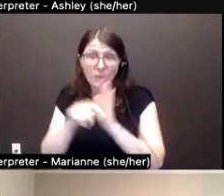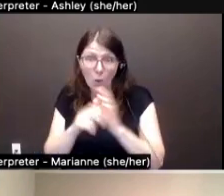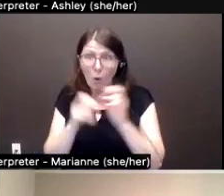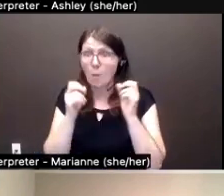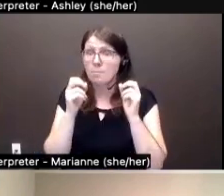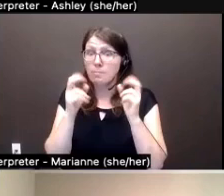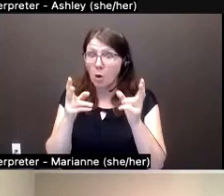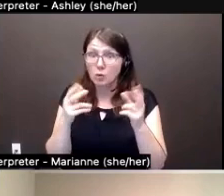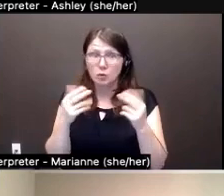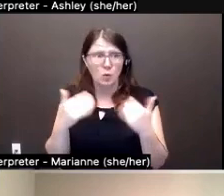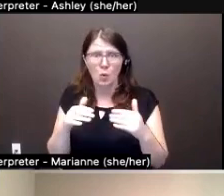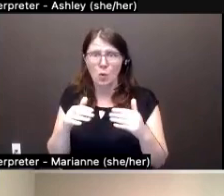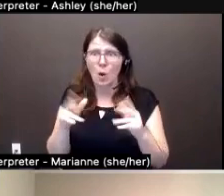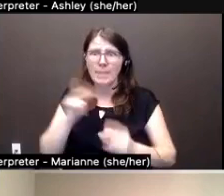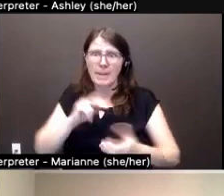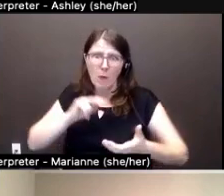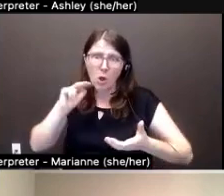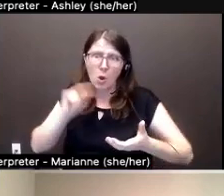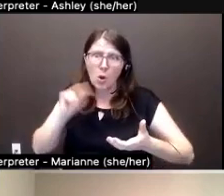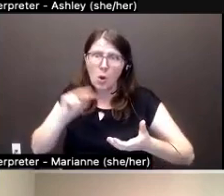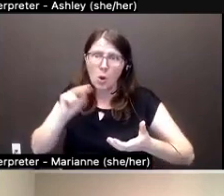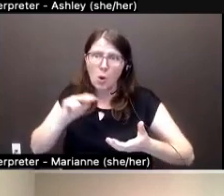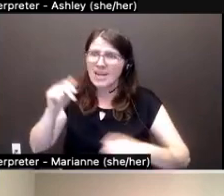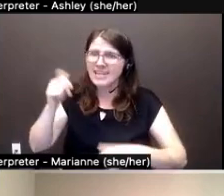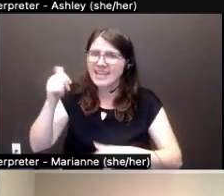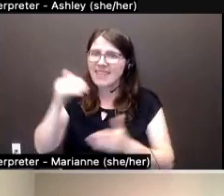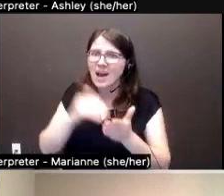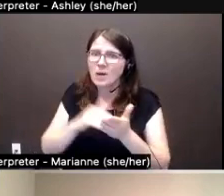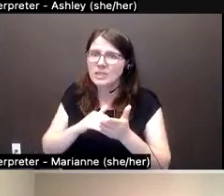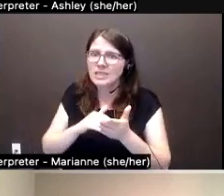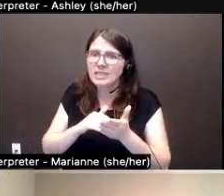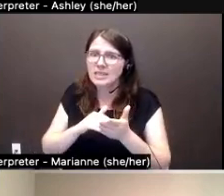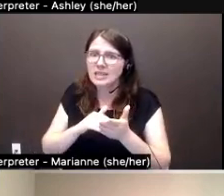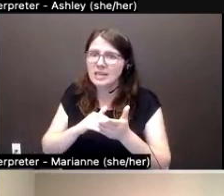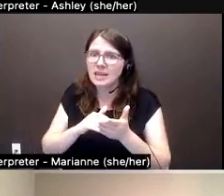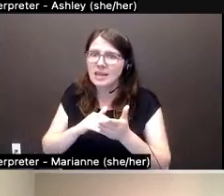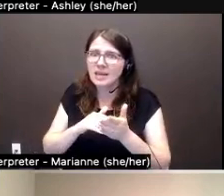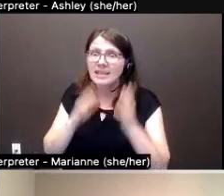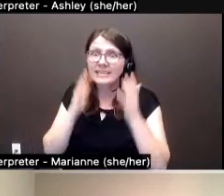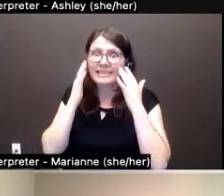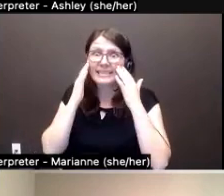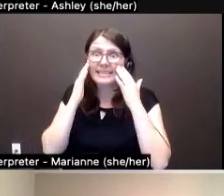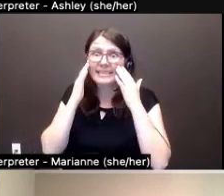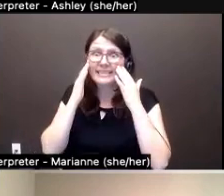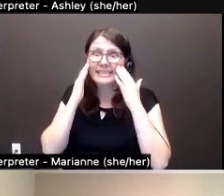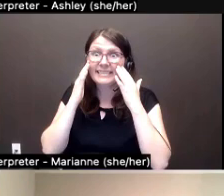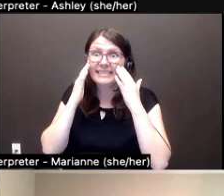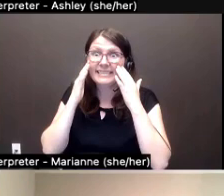and it really picked up traction. But then we realized that we posted it with a spelling mistake.